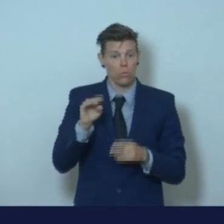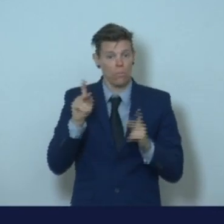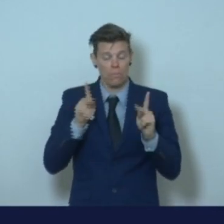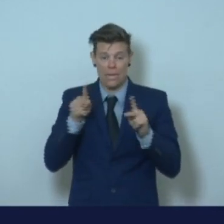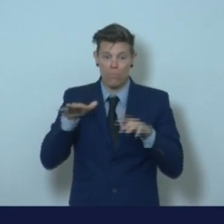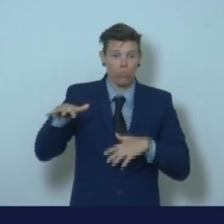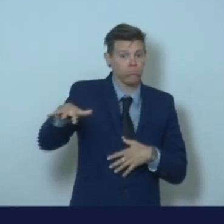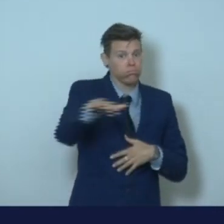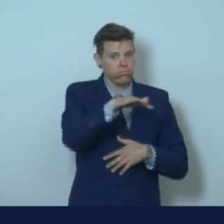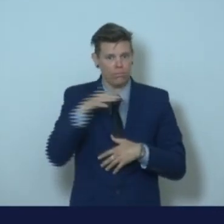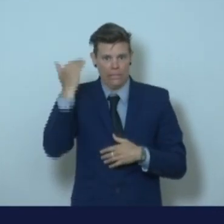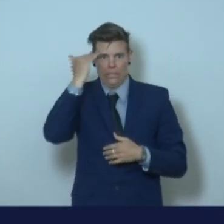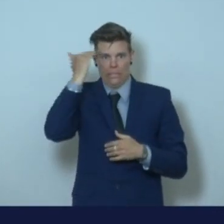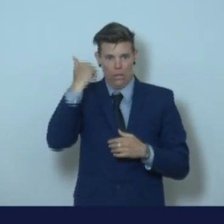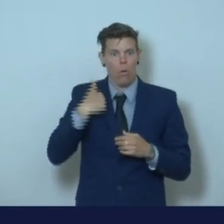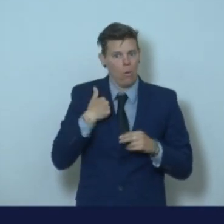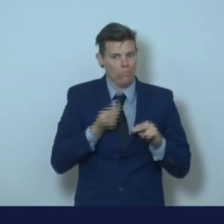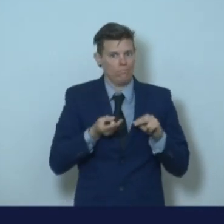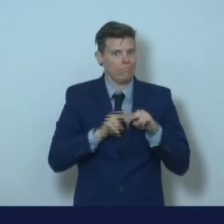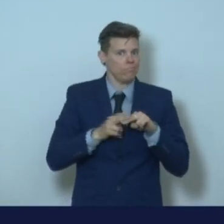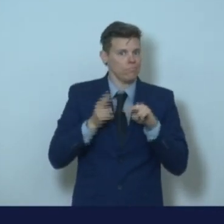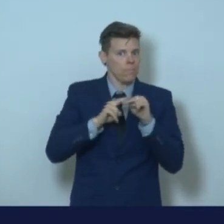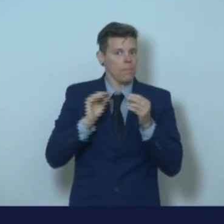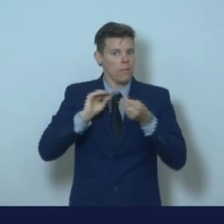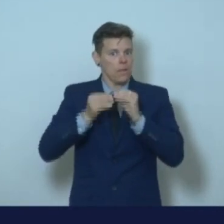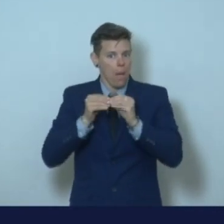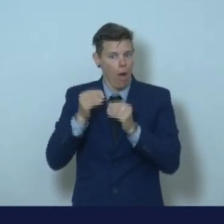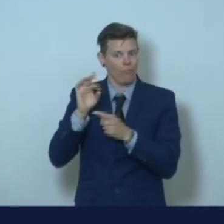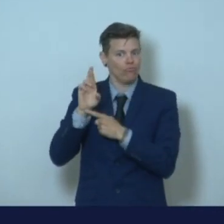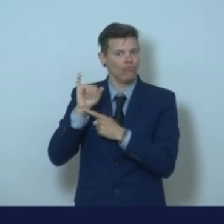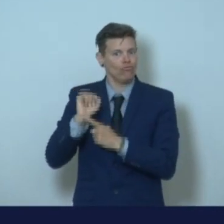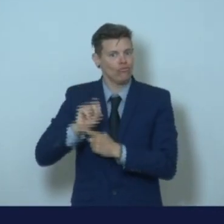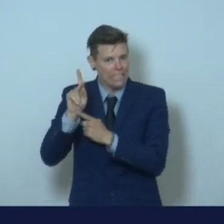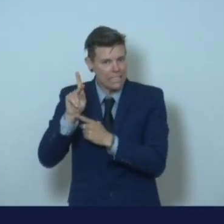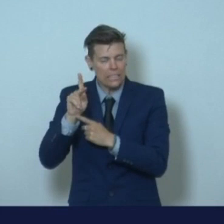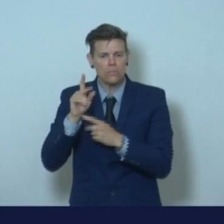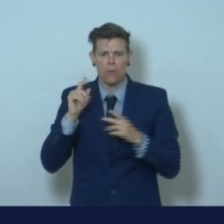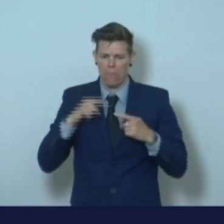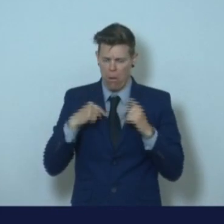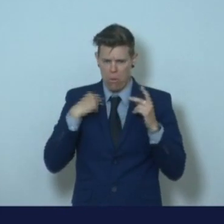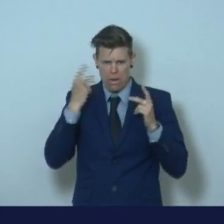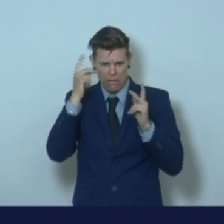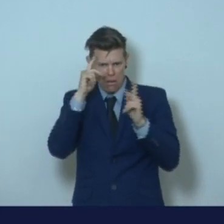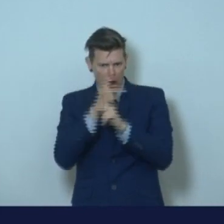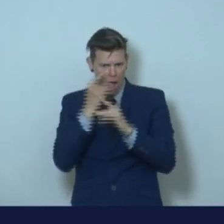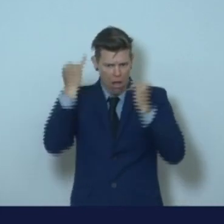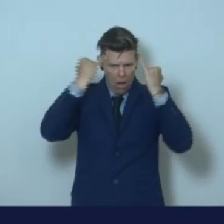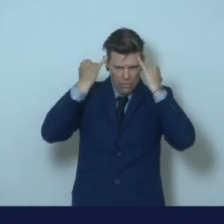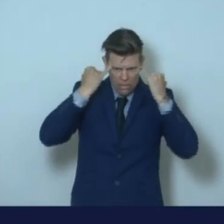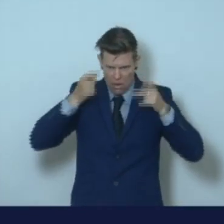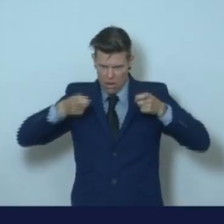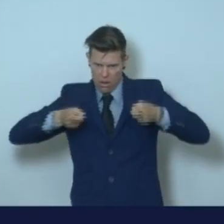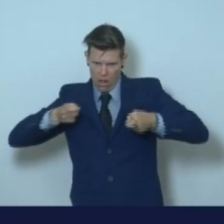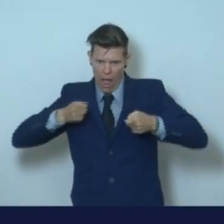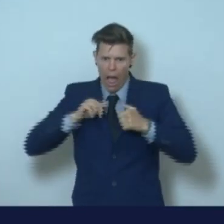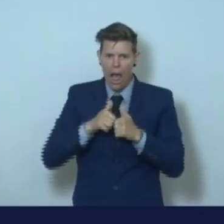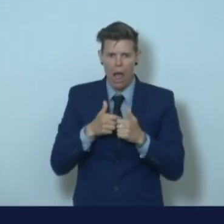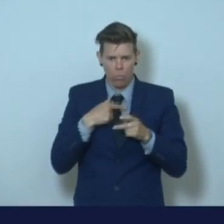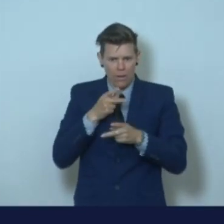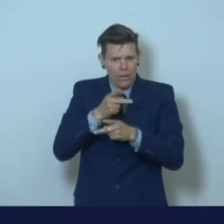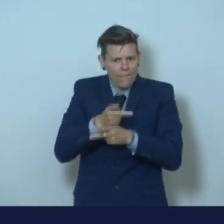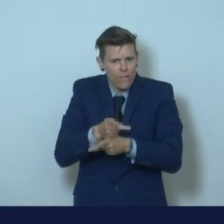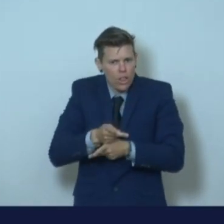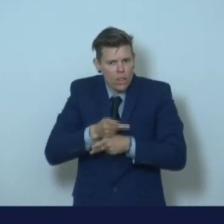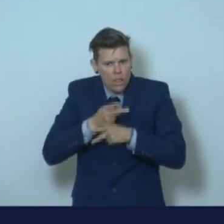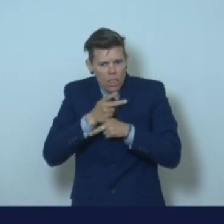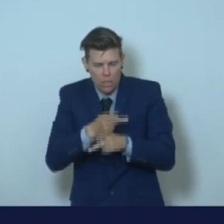have introduced risk. It's calculated, managed, prudently done, and now we wait